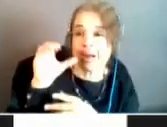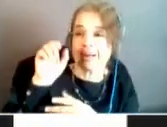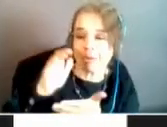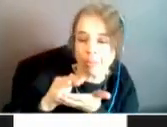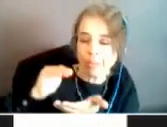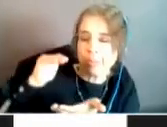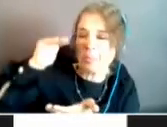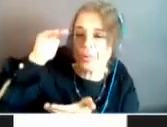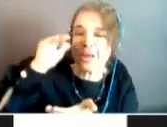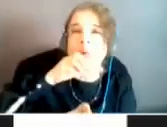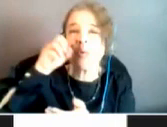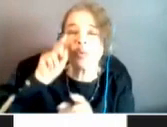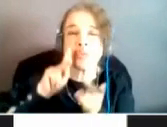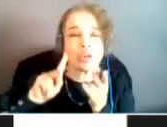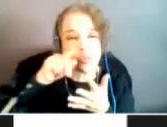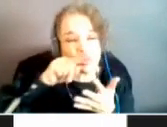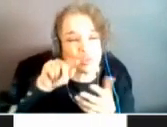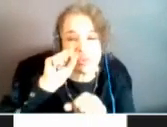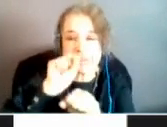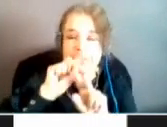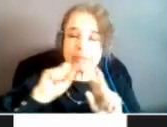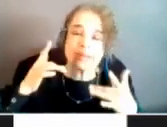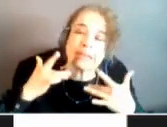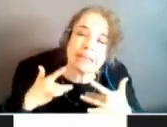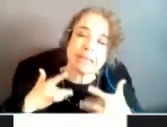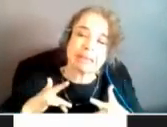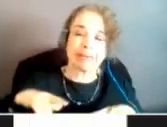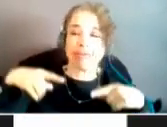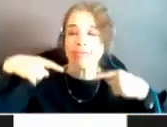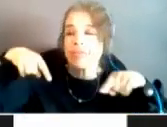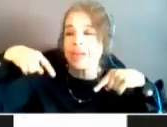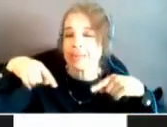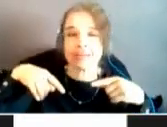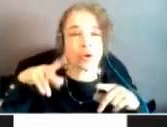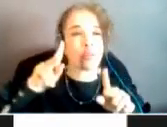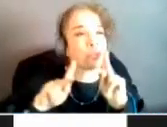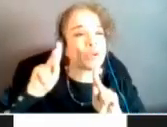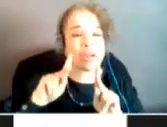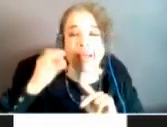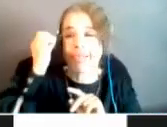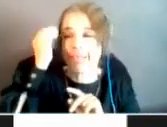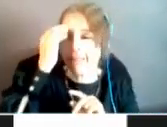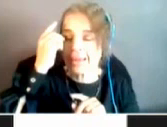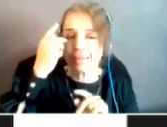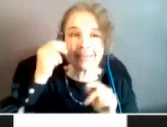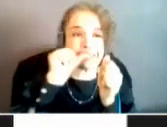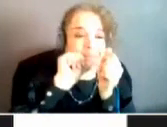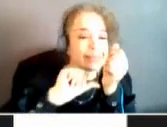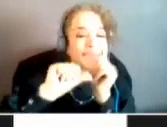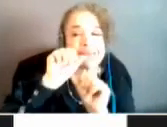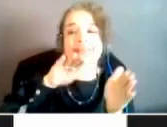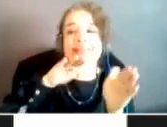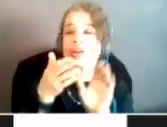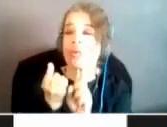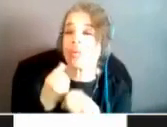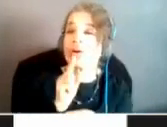of older people that are very depressed or very anxious, or, people that are thinking about suicide death, you want to